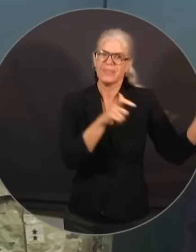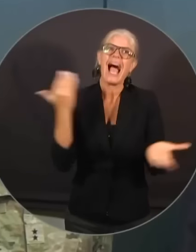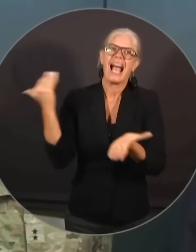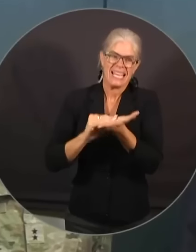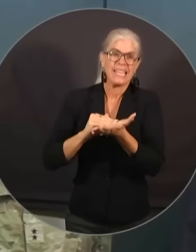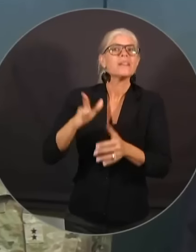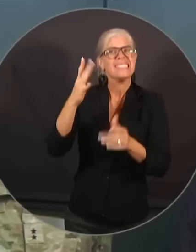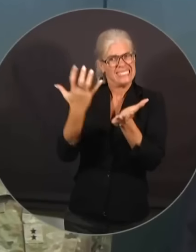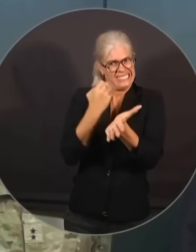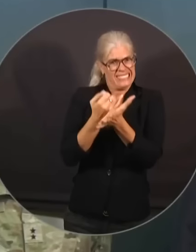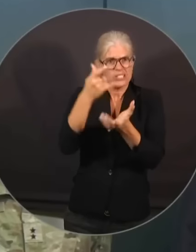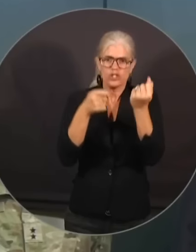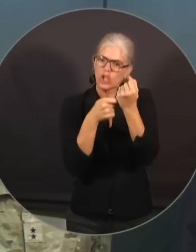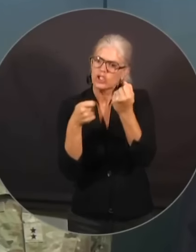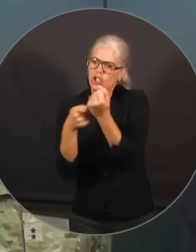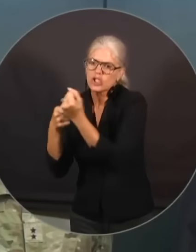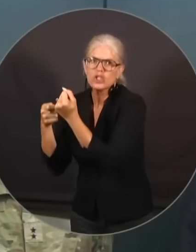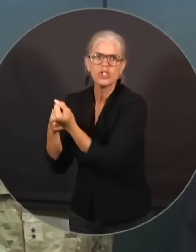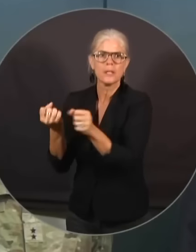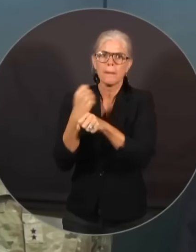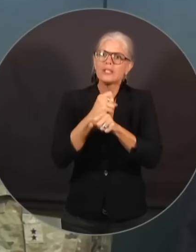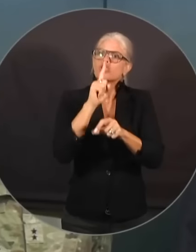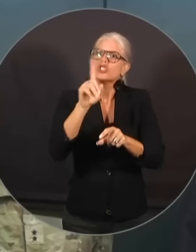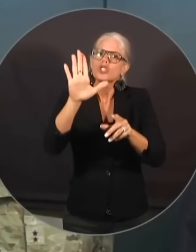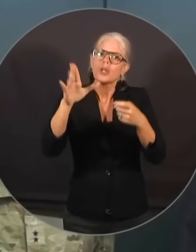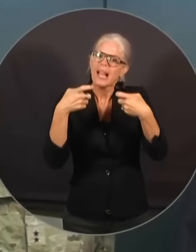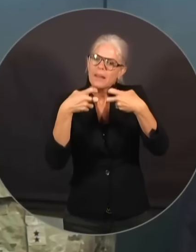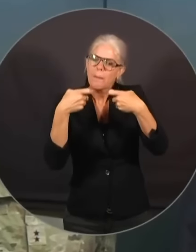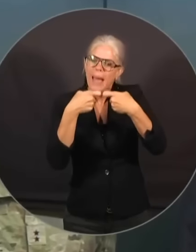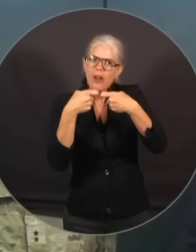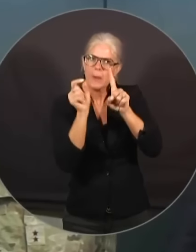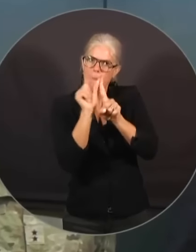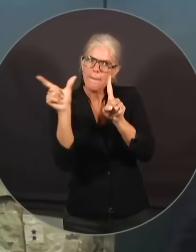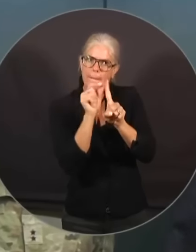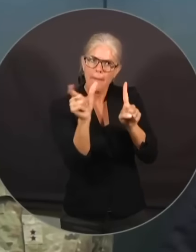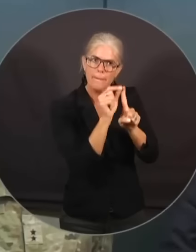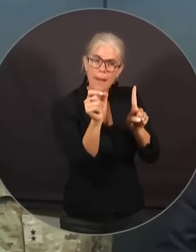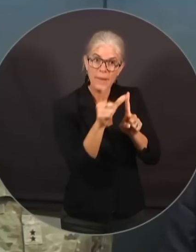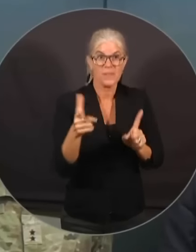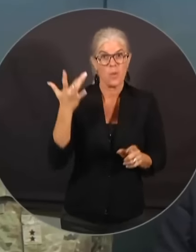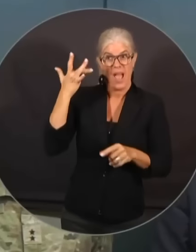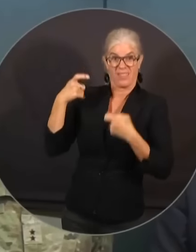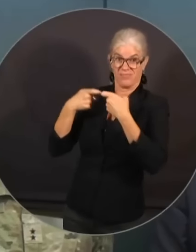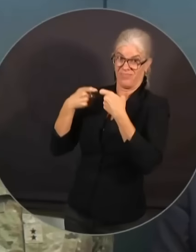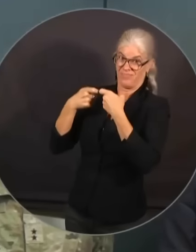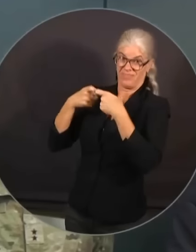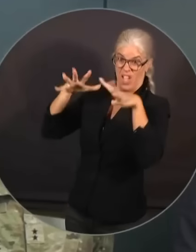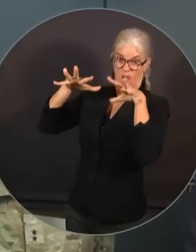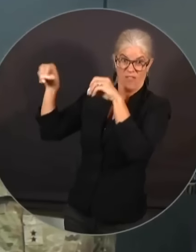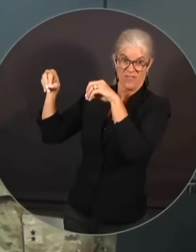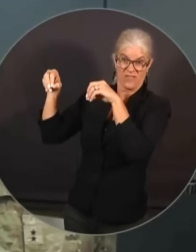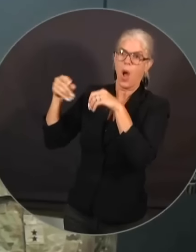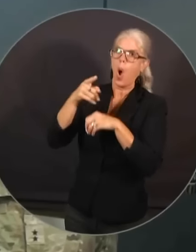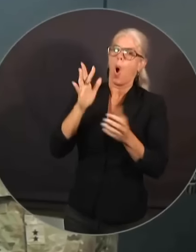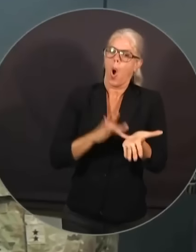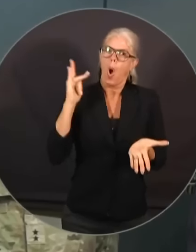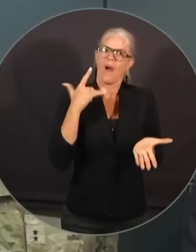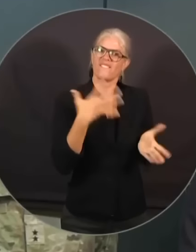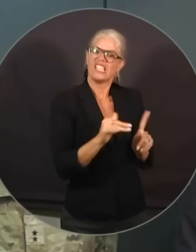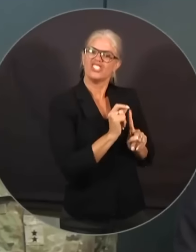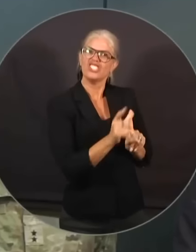them completely plugged in, ready to go. Until that power goes out, so you get maximum use out of it.